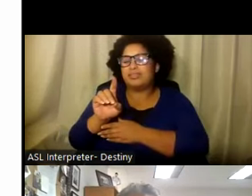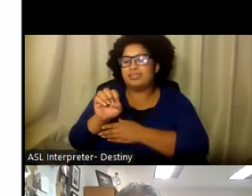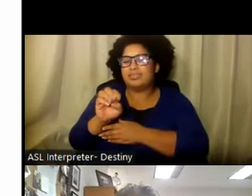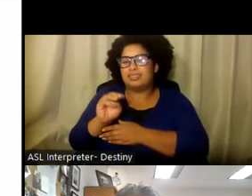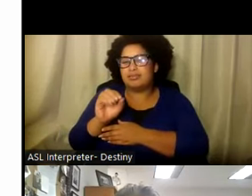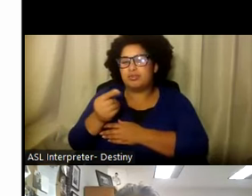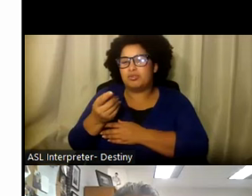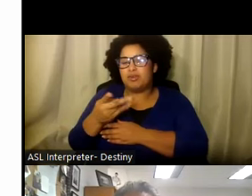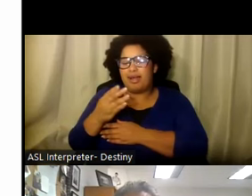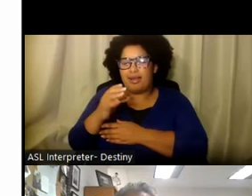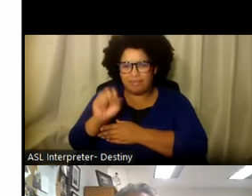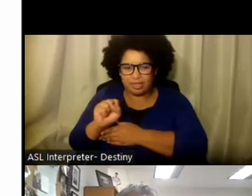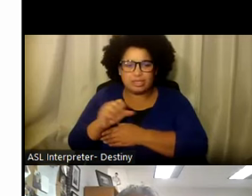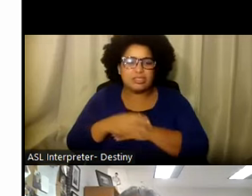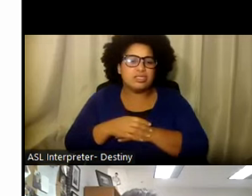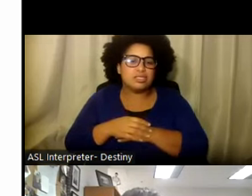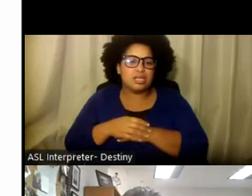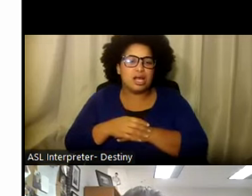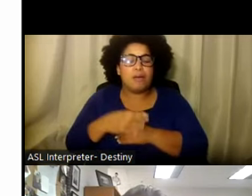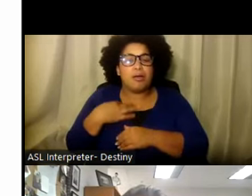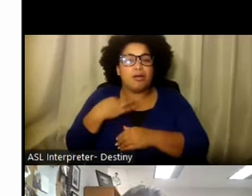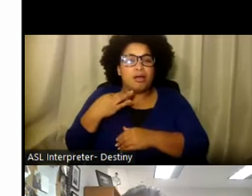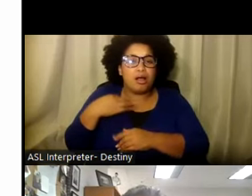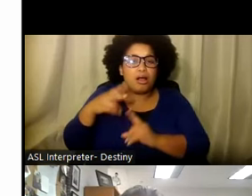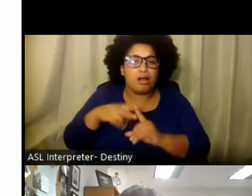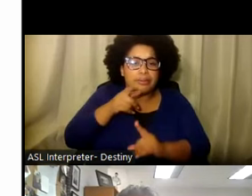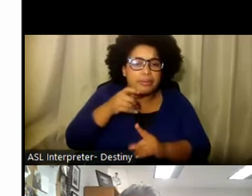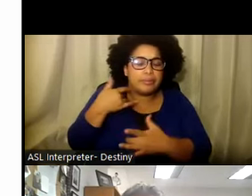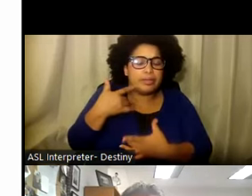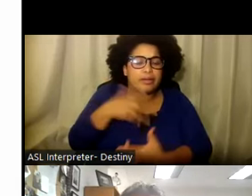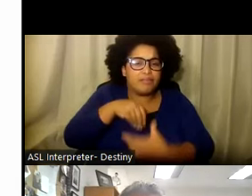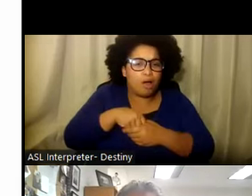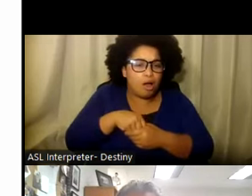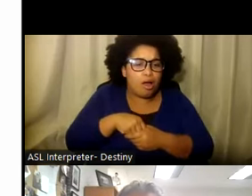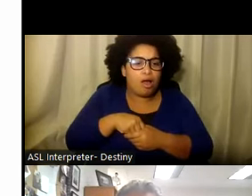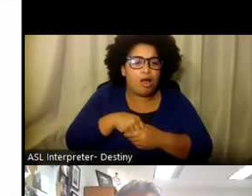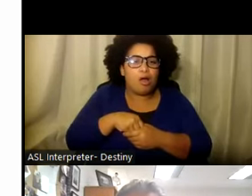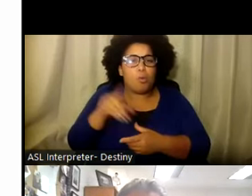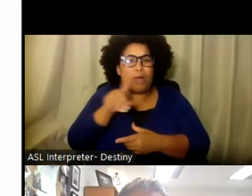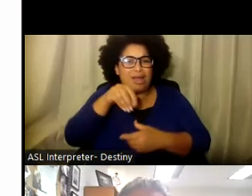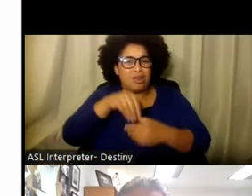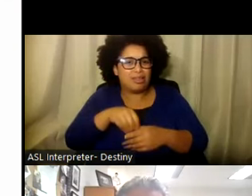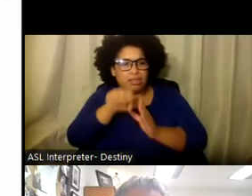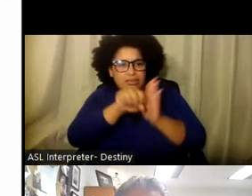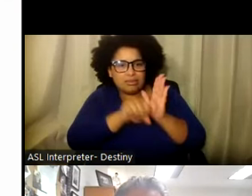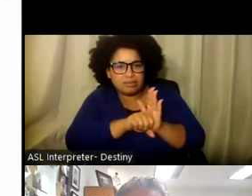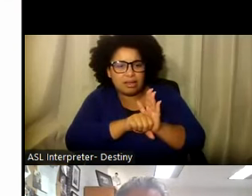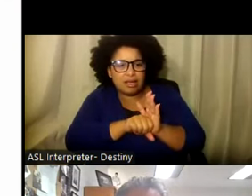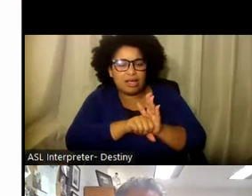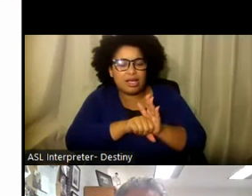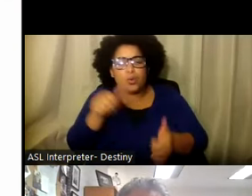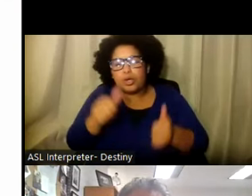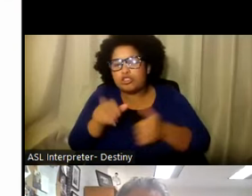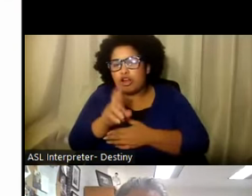other information about the applicants and the participants, where in the state the regional centers are coming